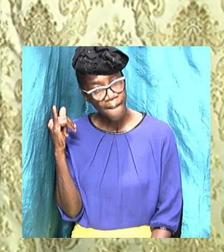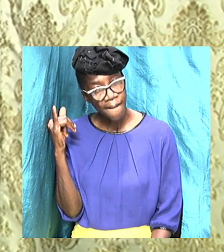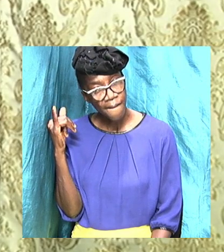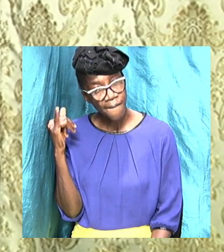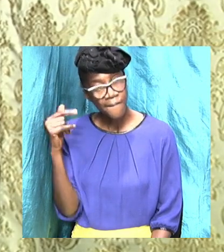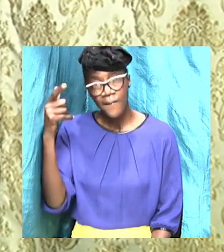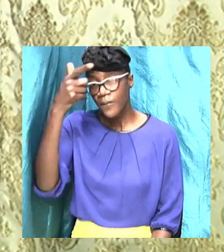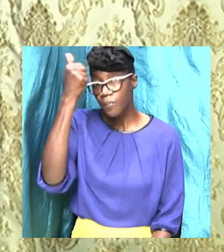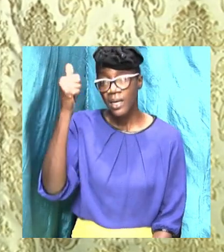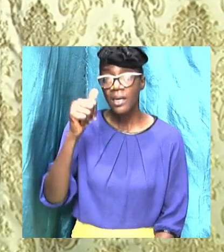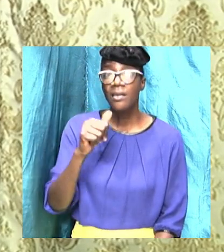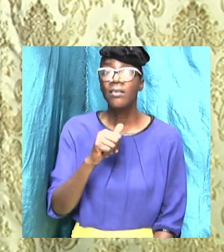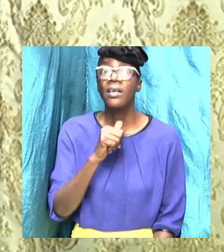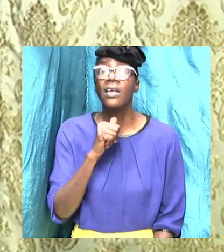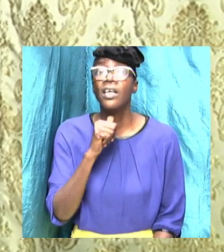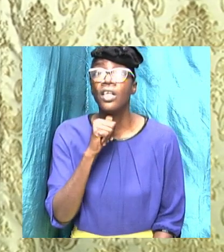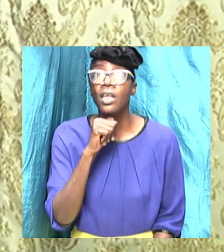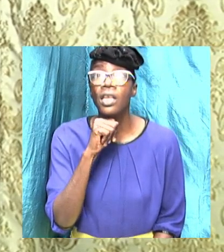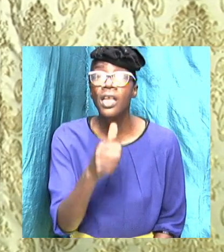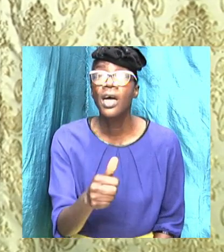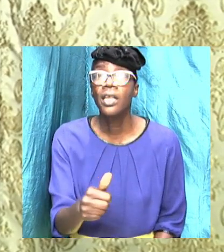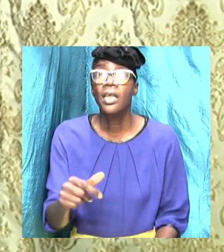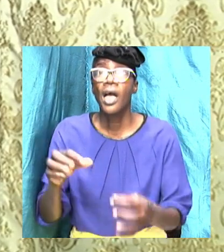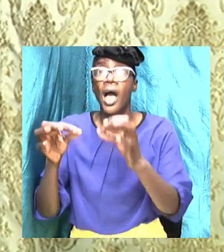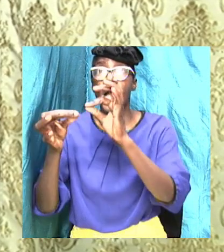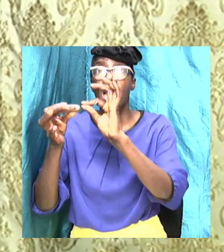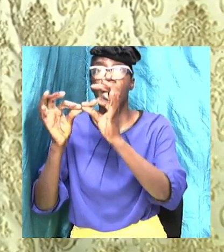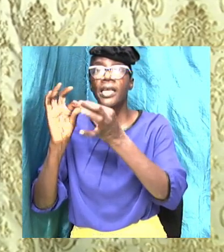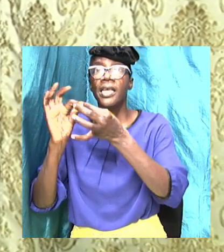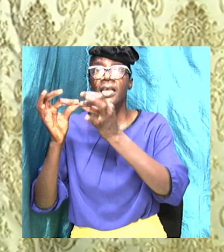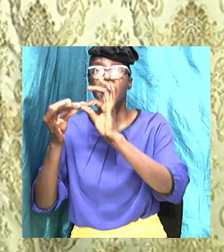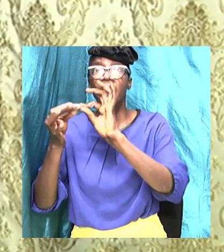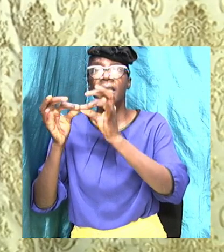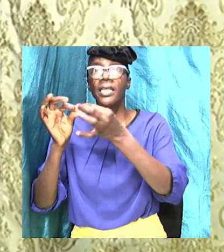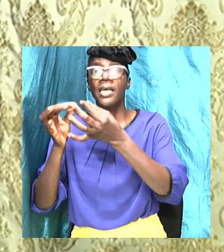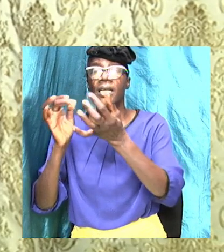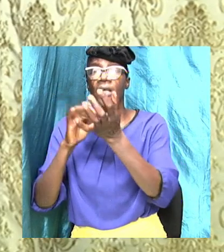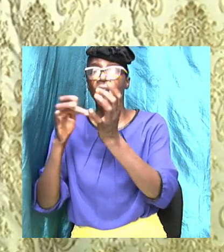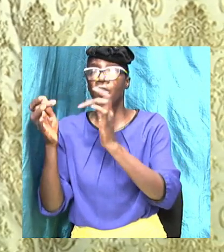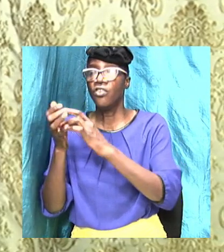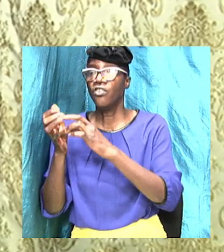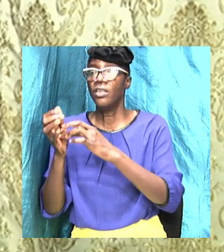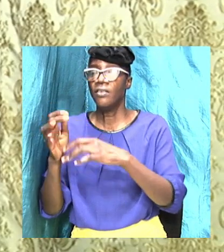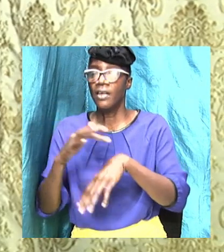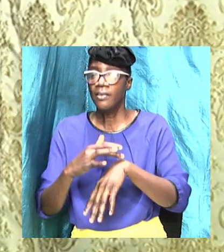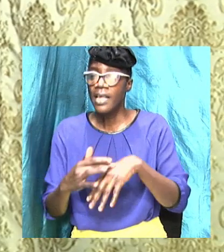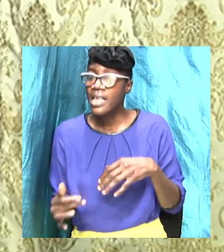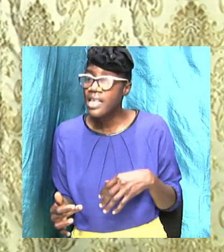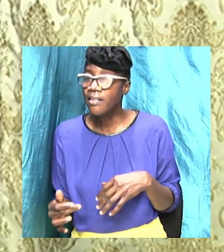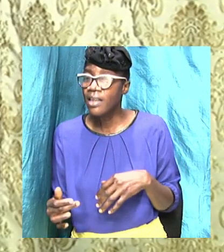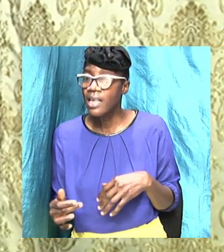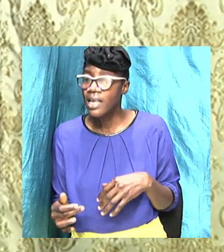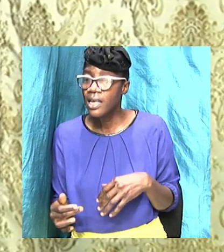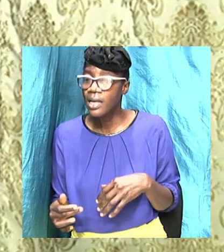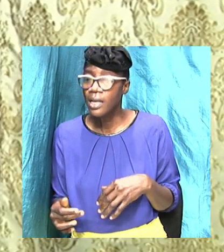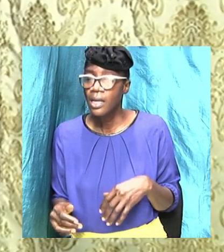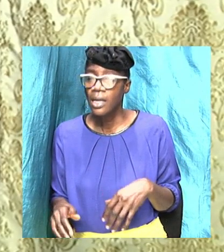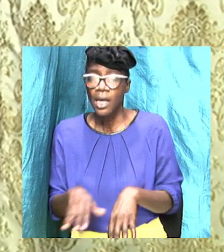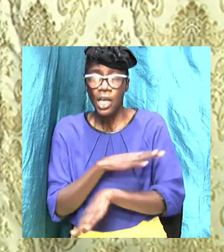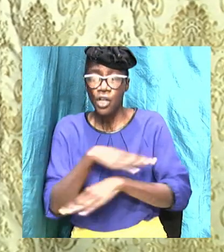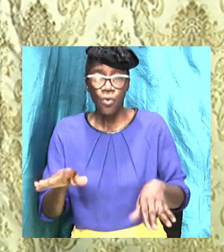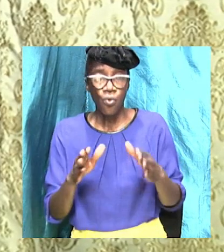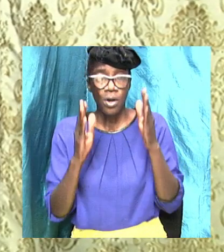Because you're not connected to the, when you're connected to the source easily, that don't get your attention. And this is how